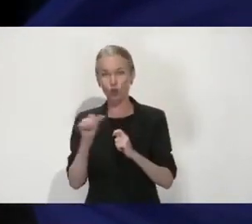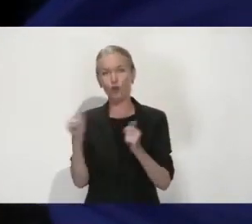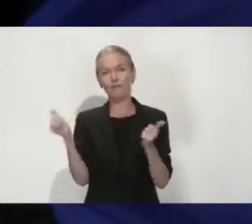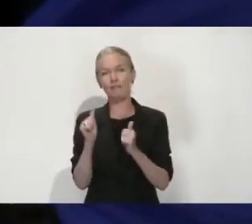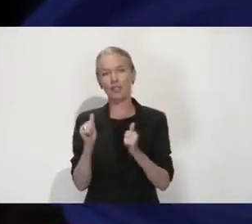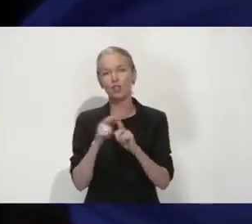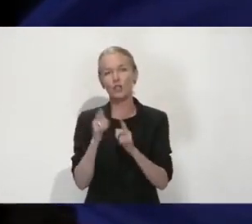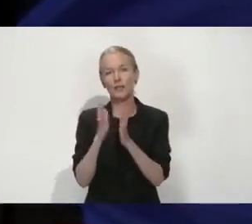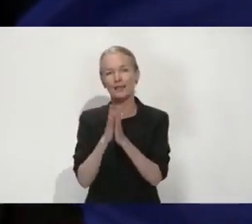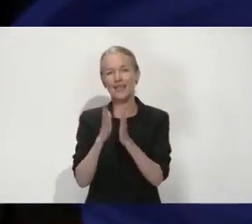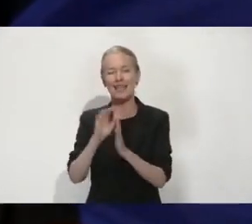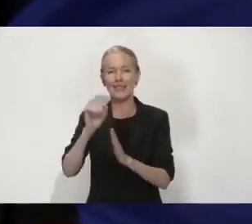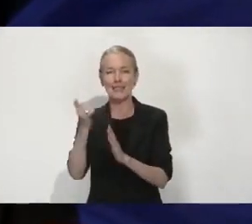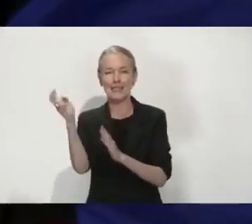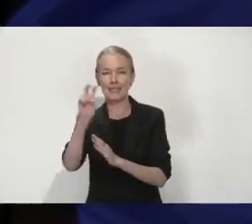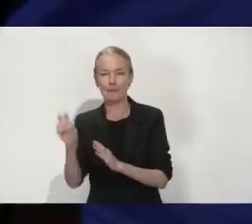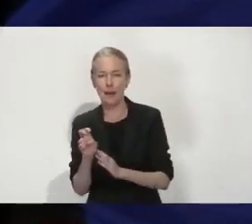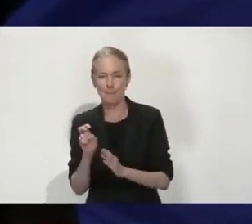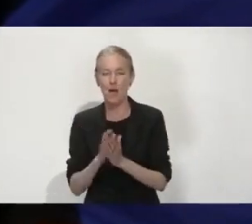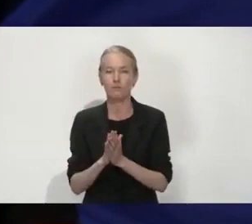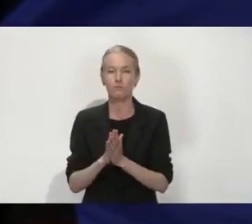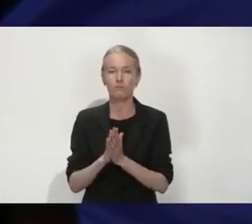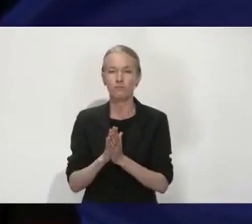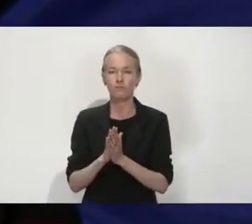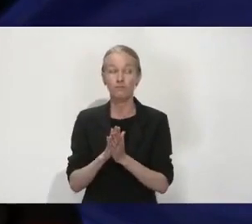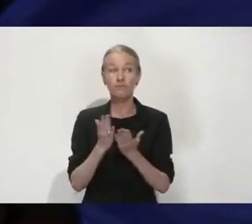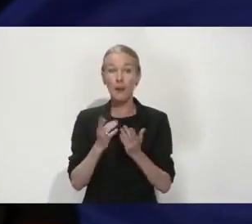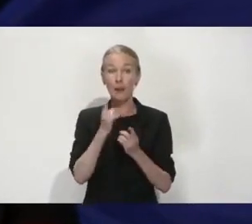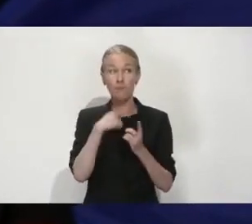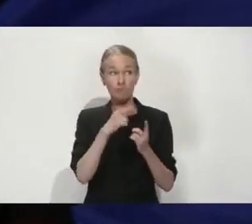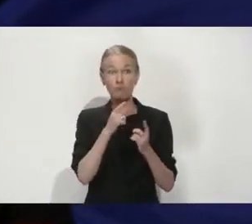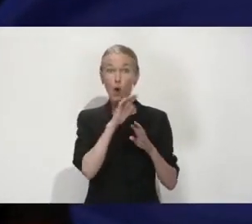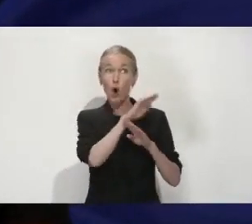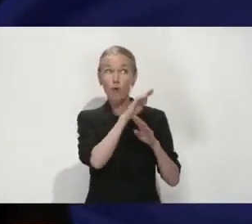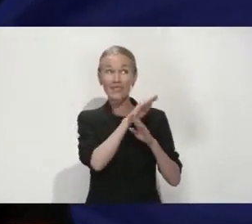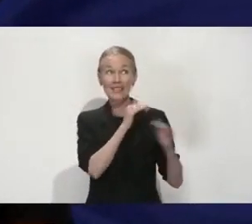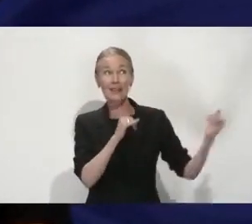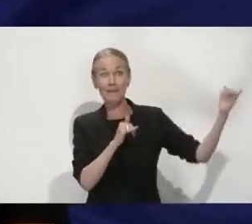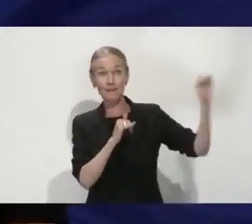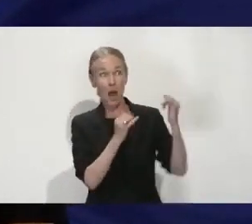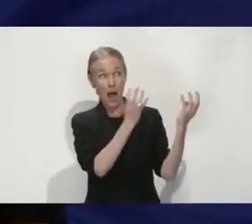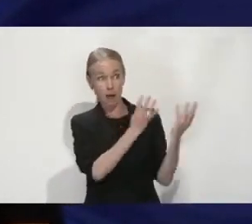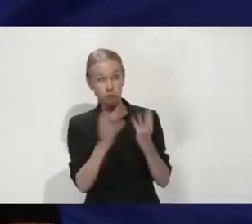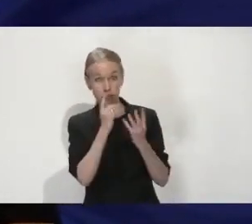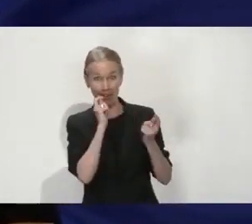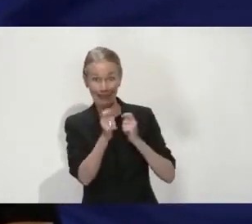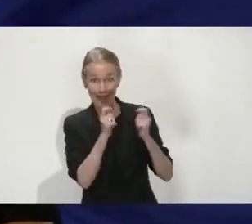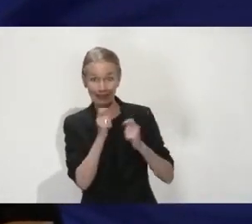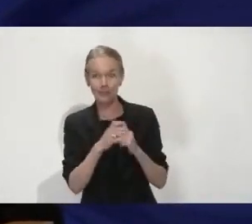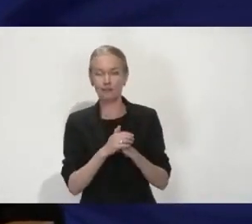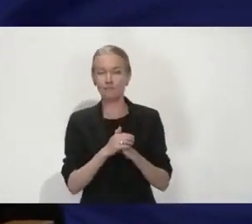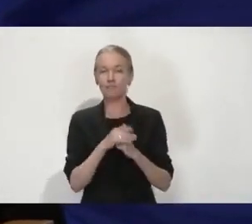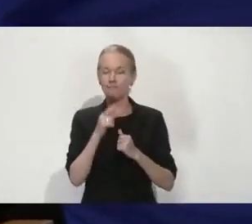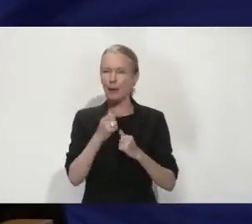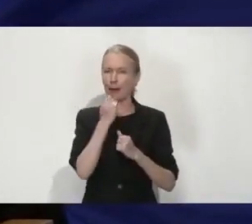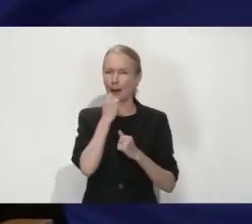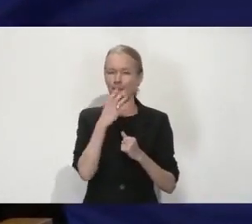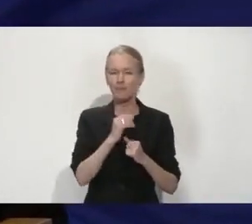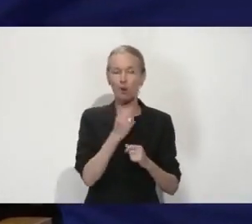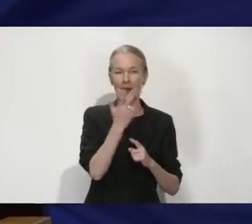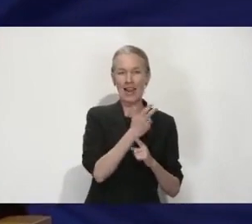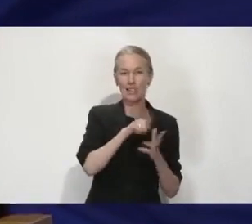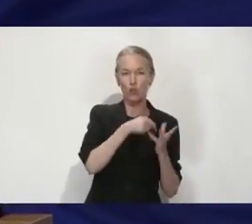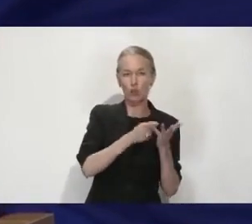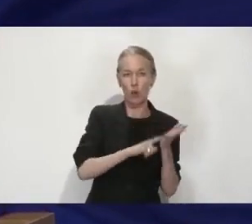September. In regards to returnee testing, the figures we have are from the 18th of July to the 24th of